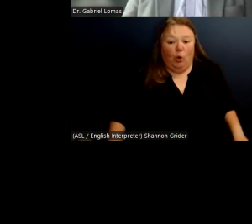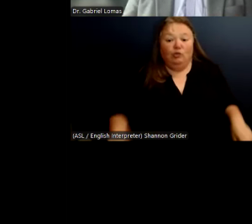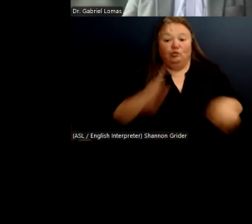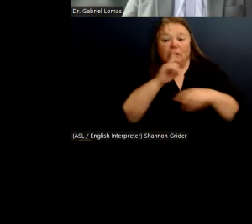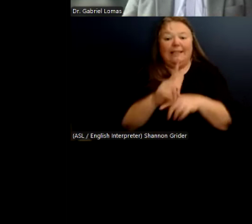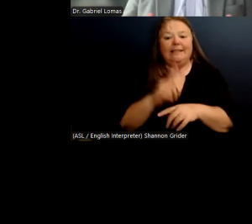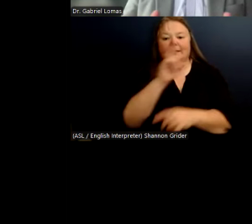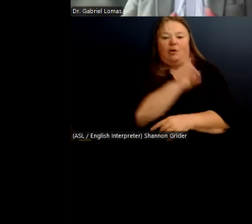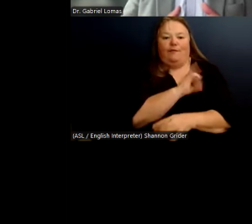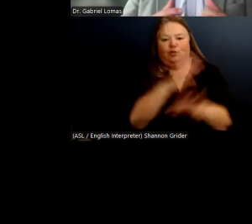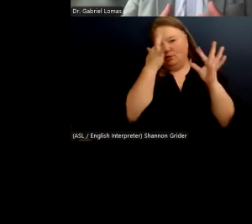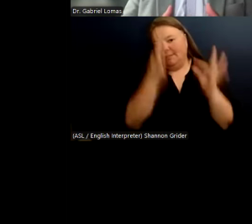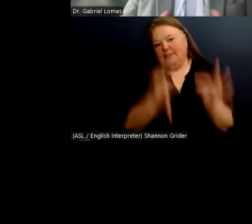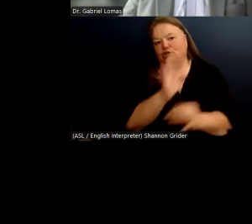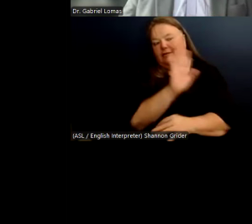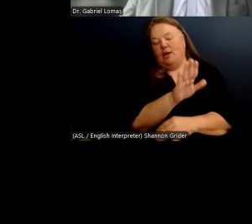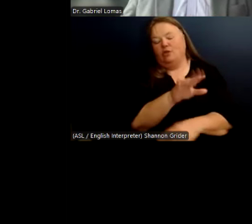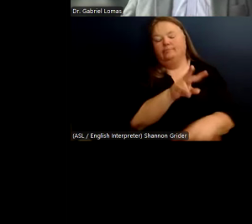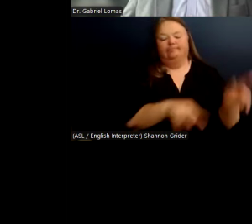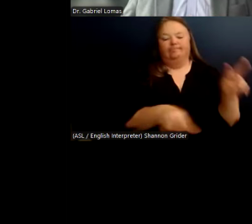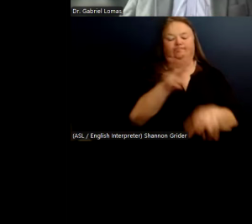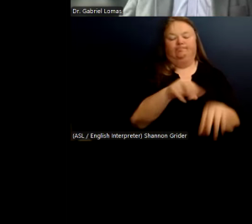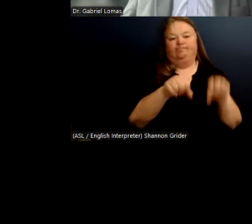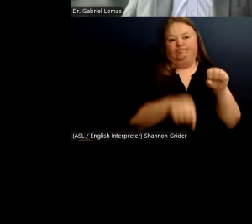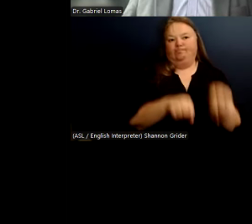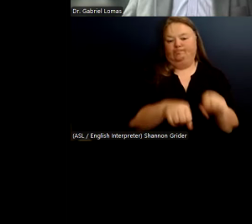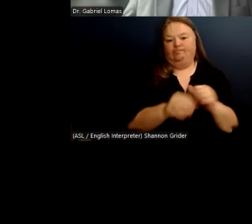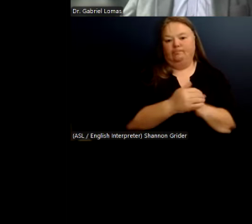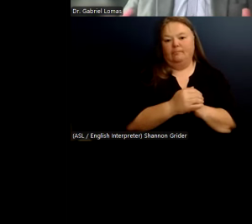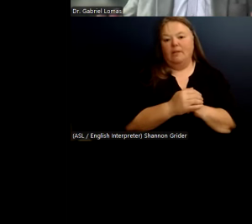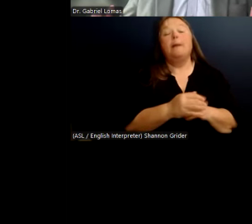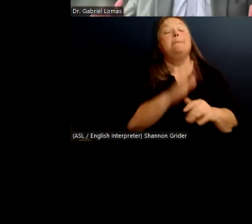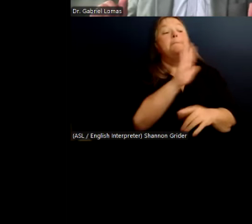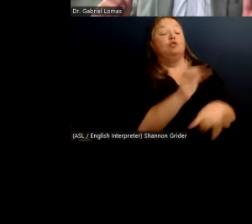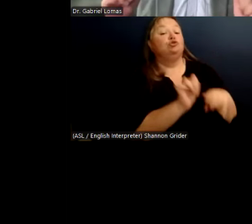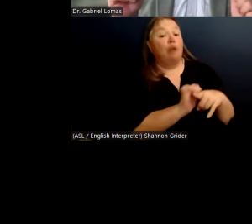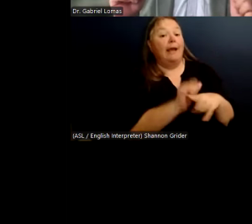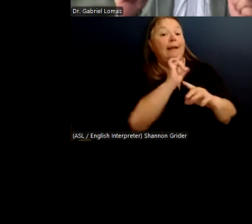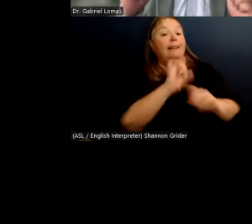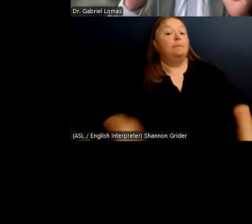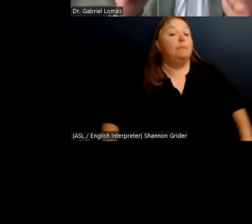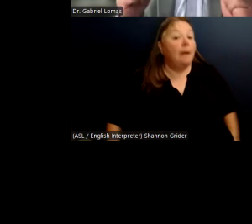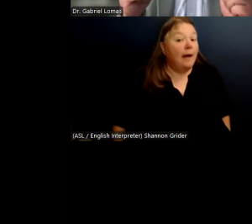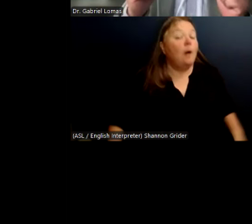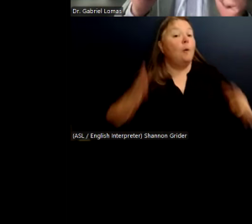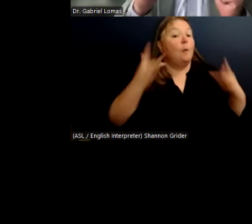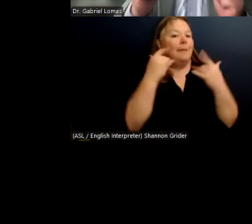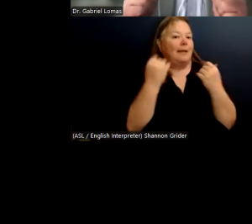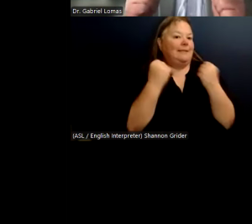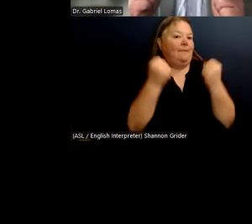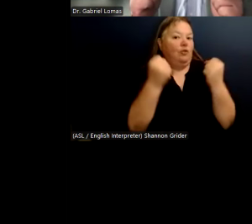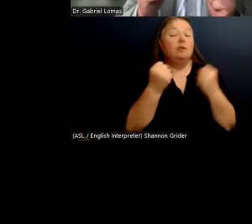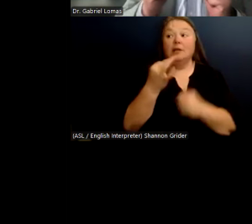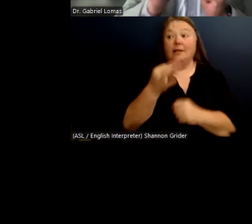officer's discretion. But in their training, it's usually that you cuff in the back because it's safer. If somebody is really strong and they're